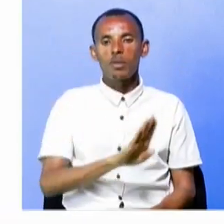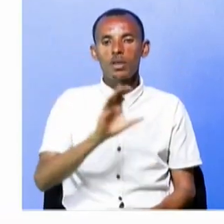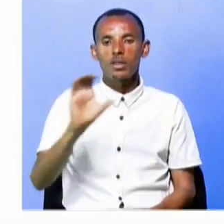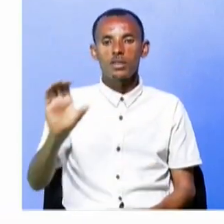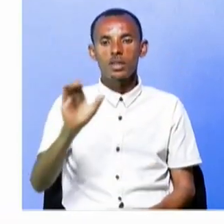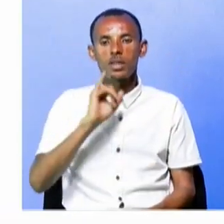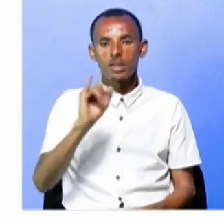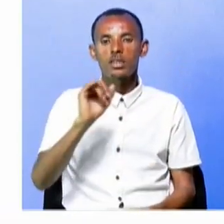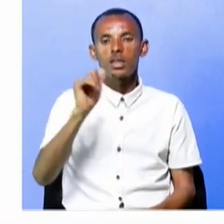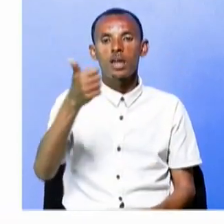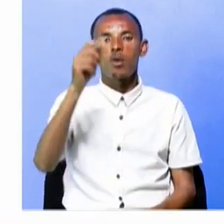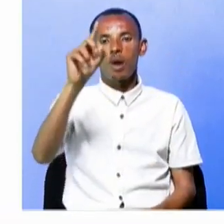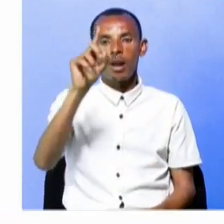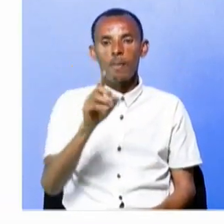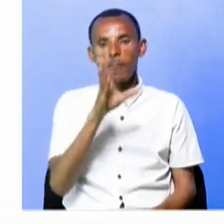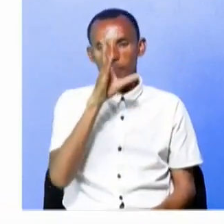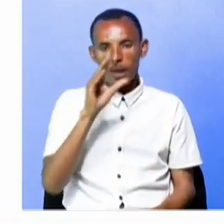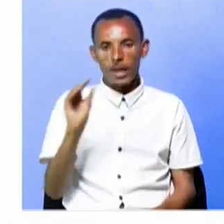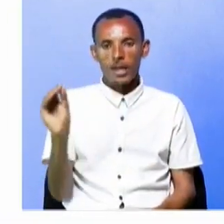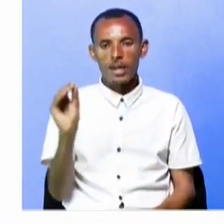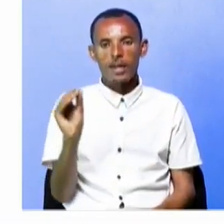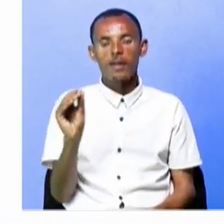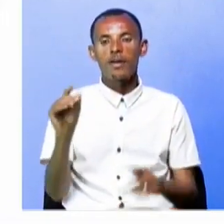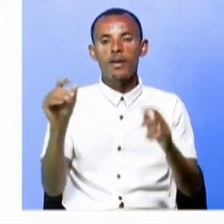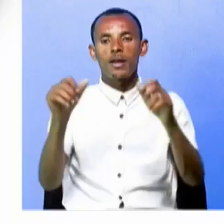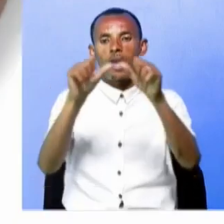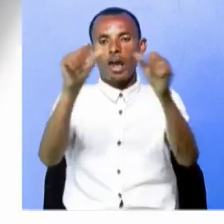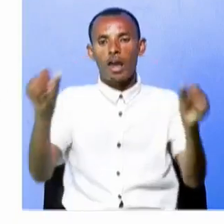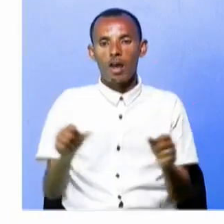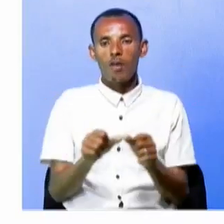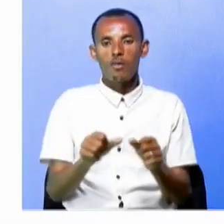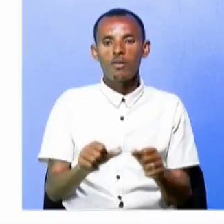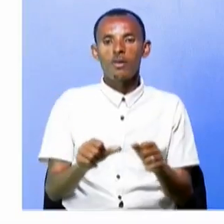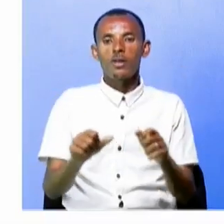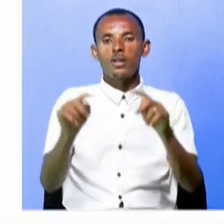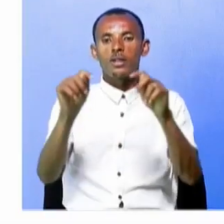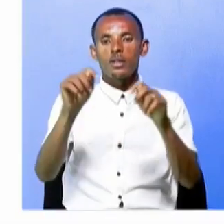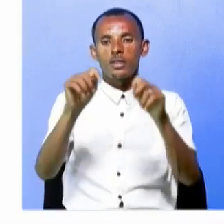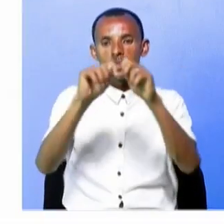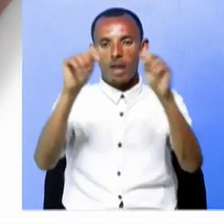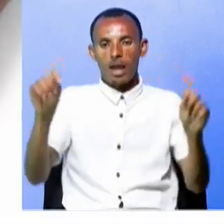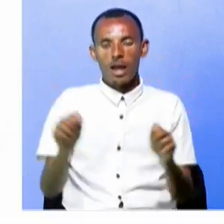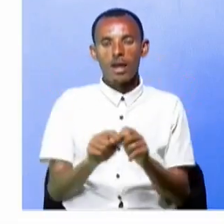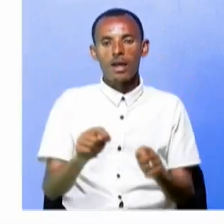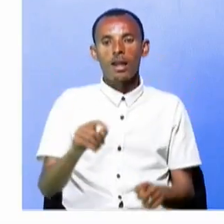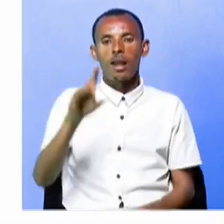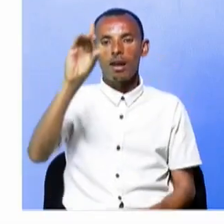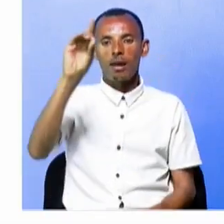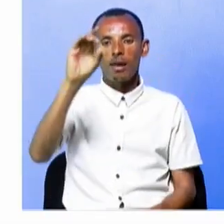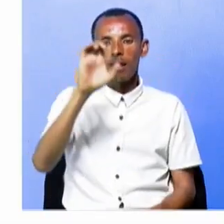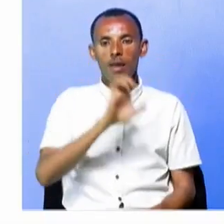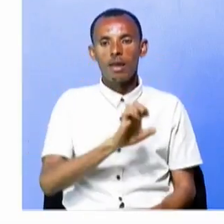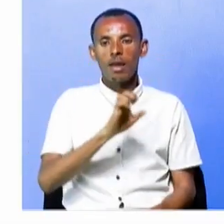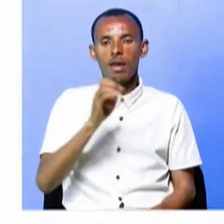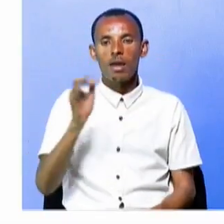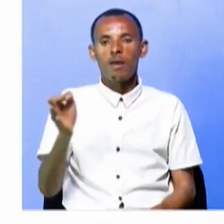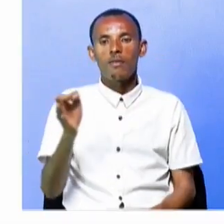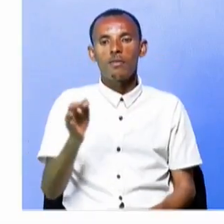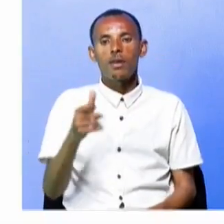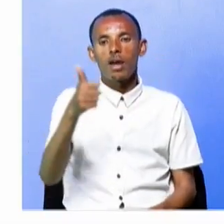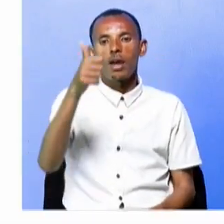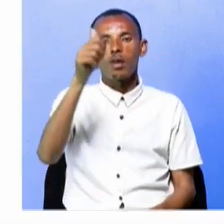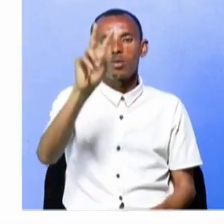A1, area of triangle DEF is